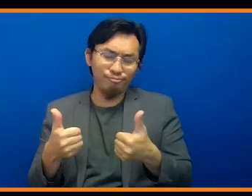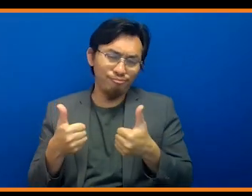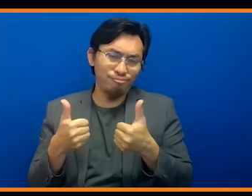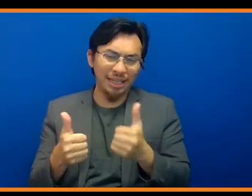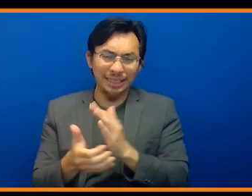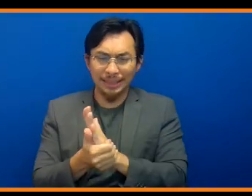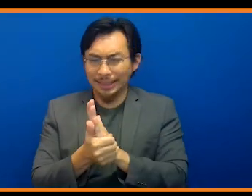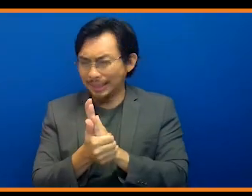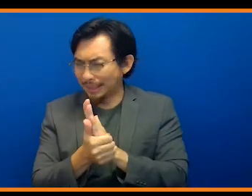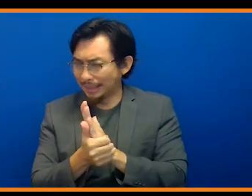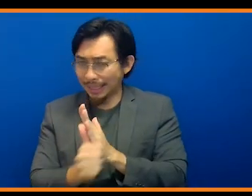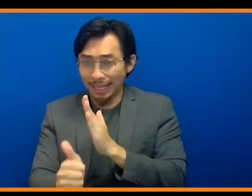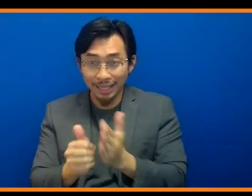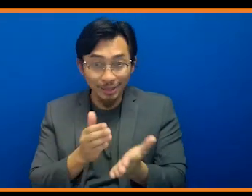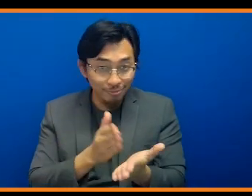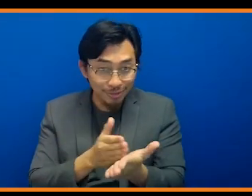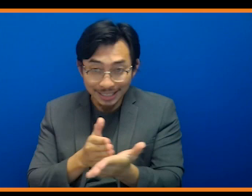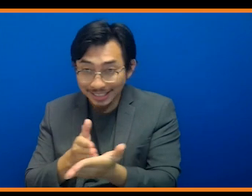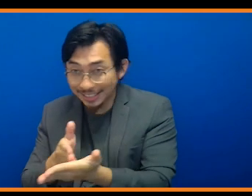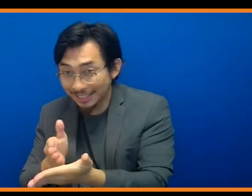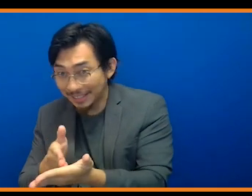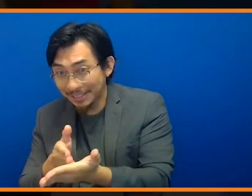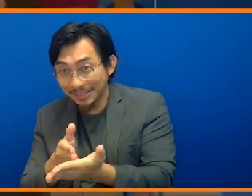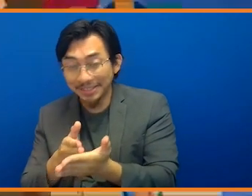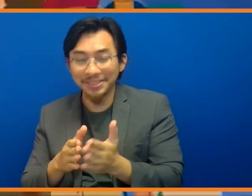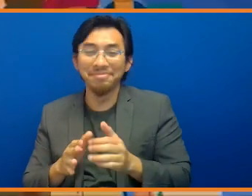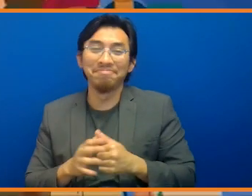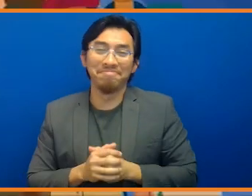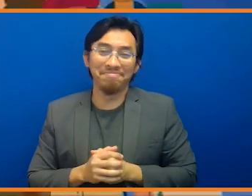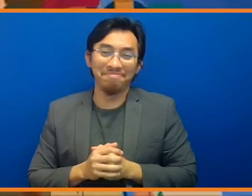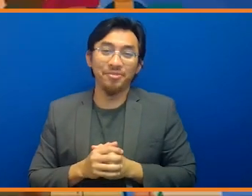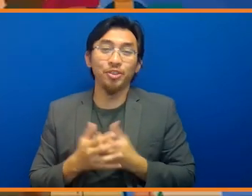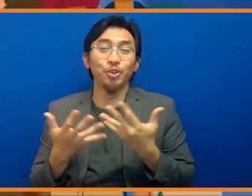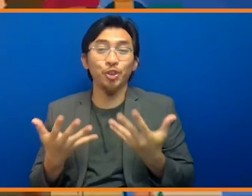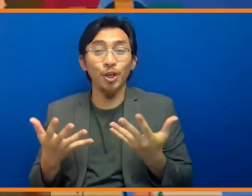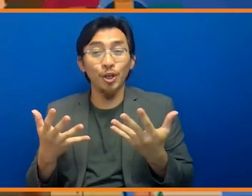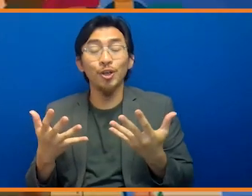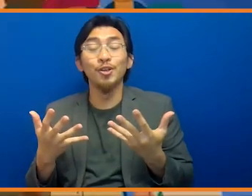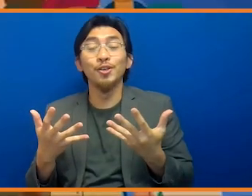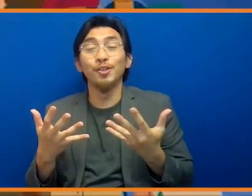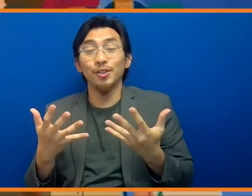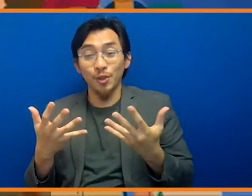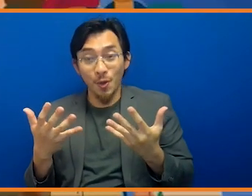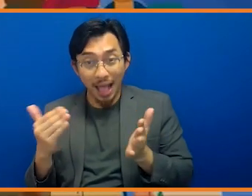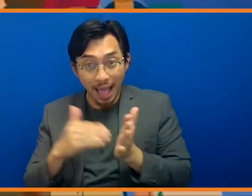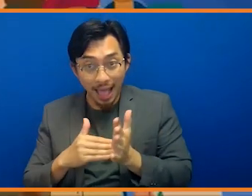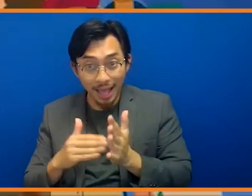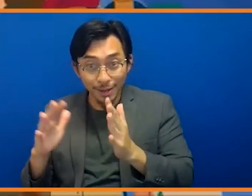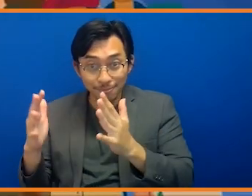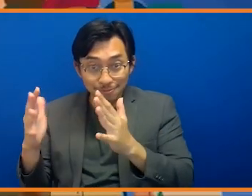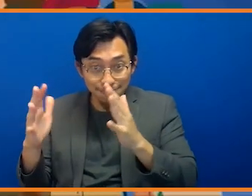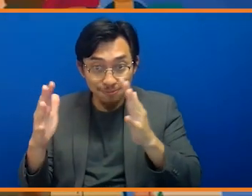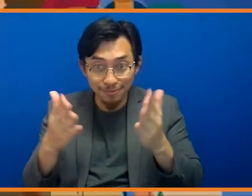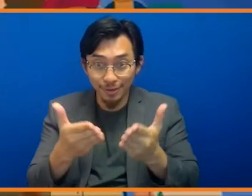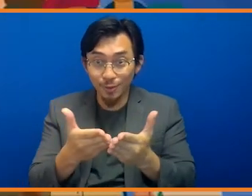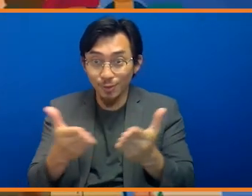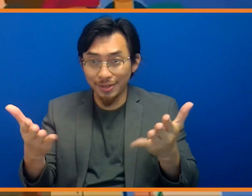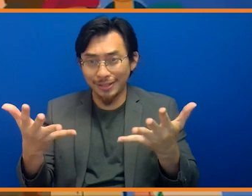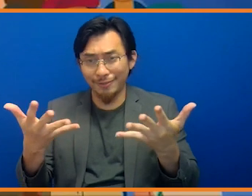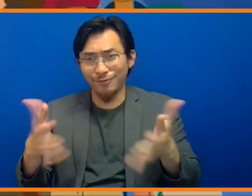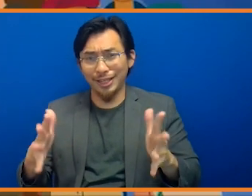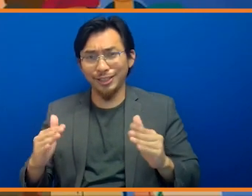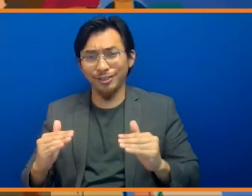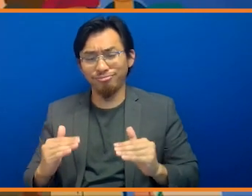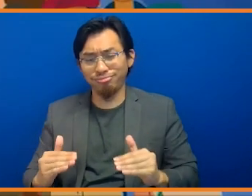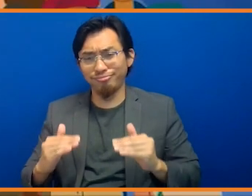especially skills, right? Excuse me. So again, congratulations to all. You have passed through